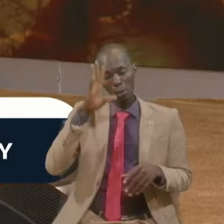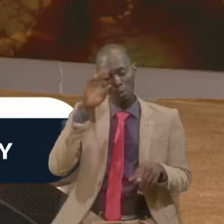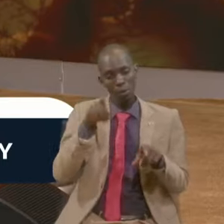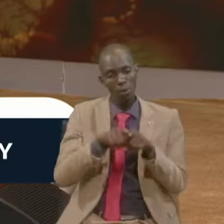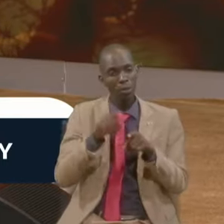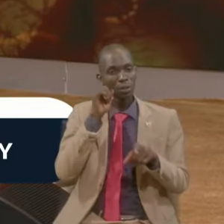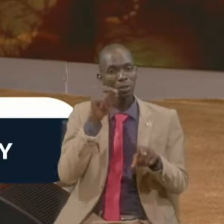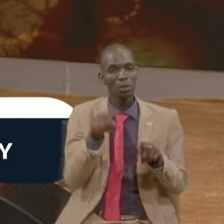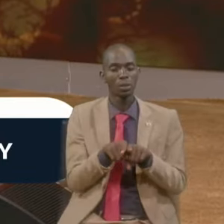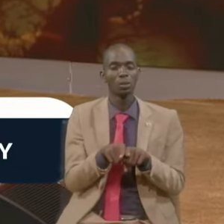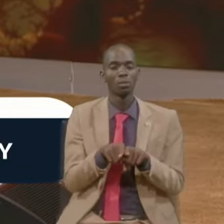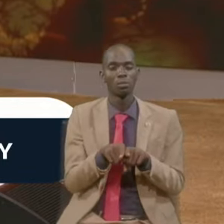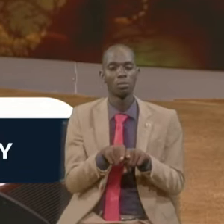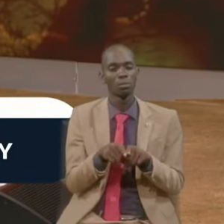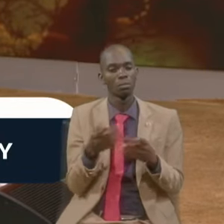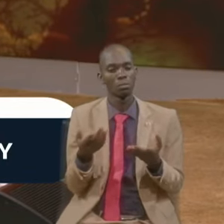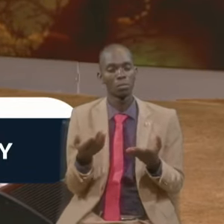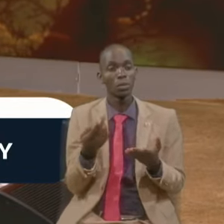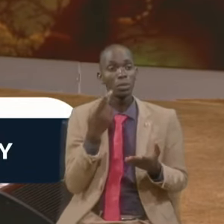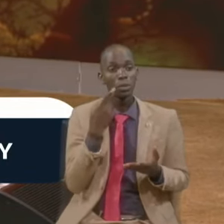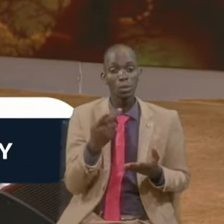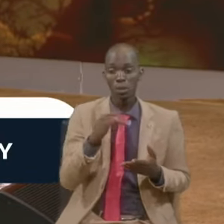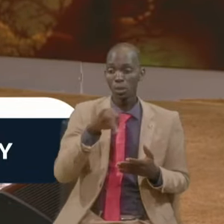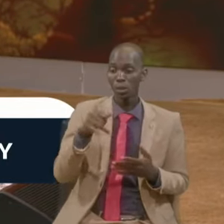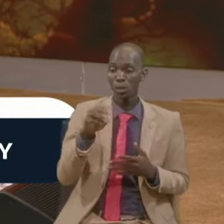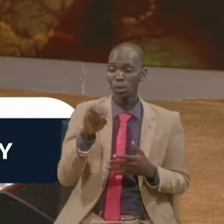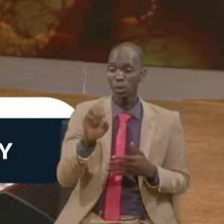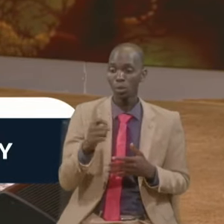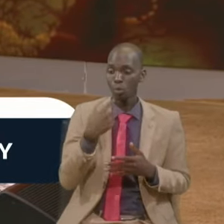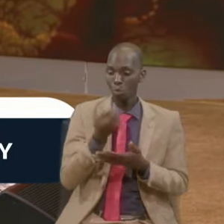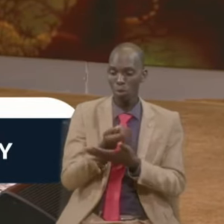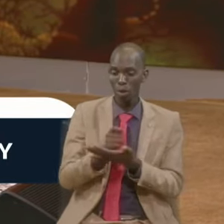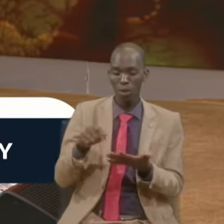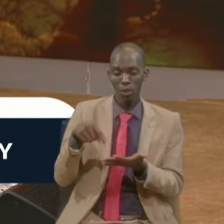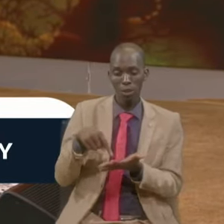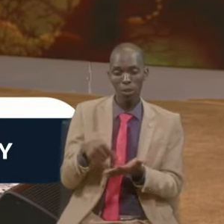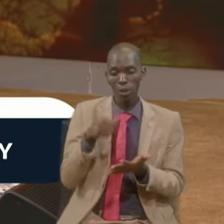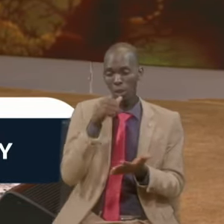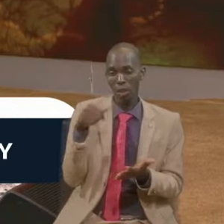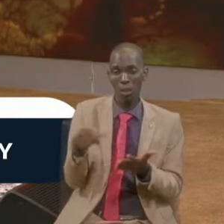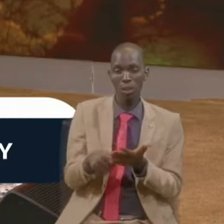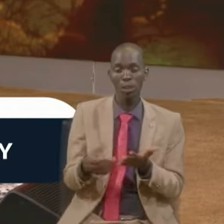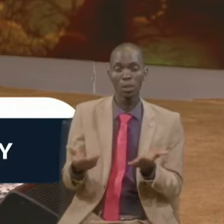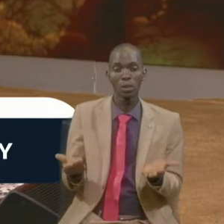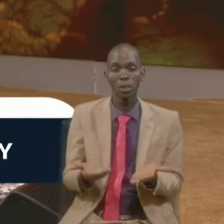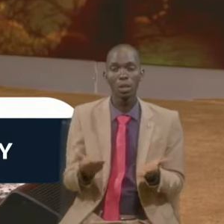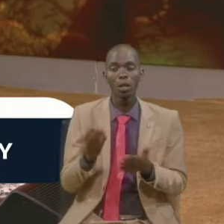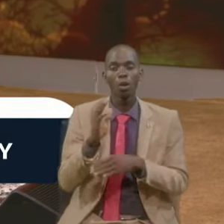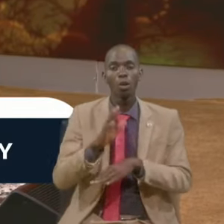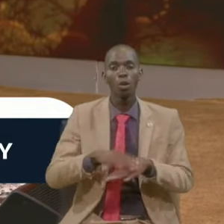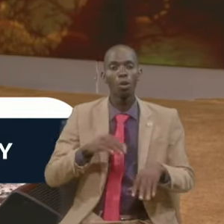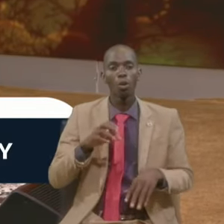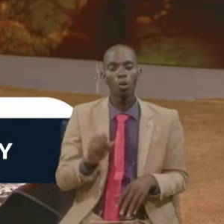brethren, actually James, the writer of this epistle, he calls